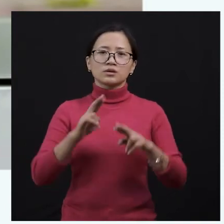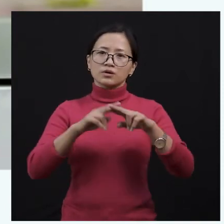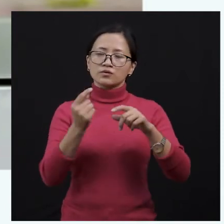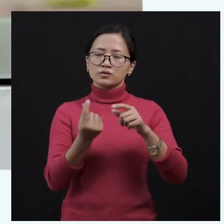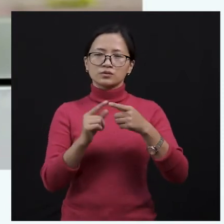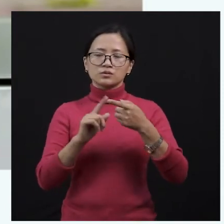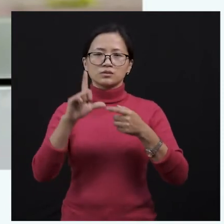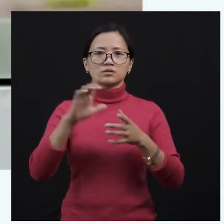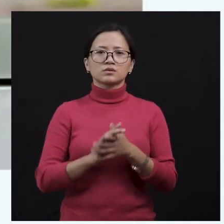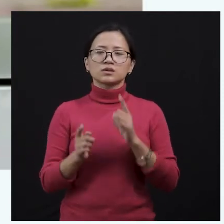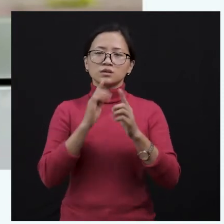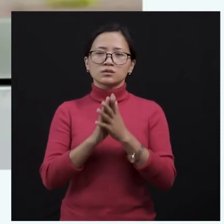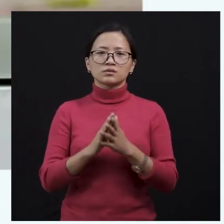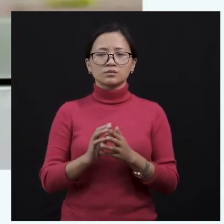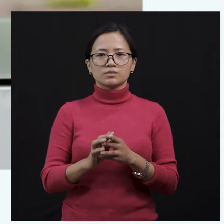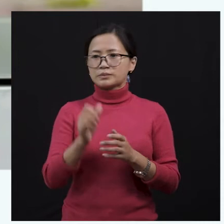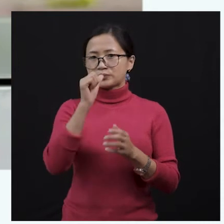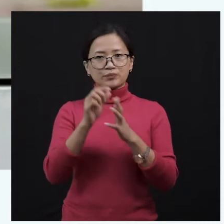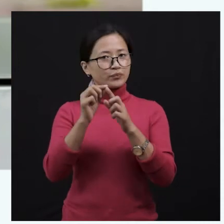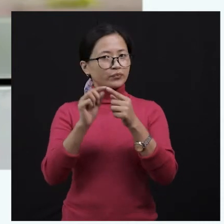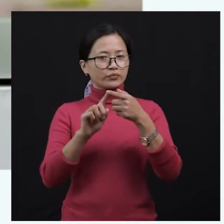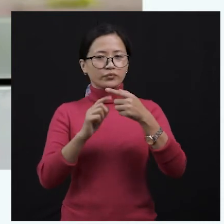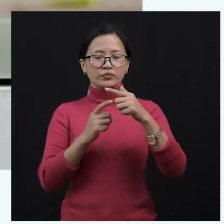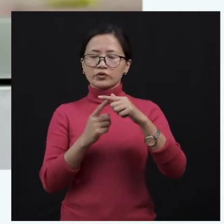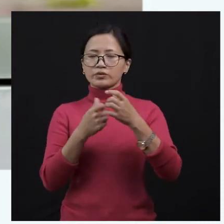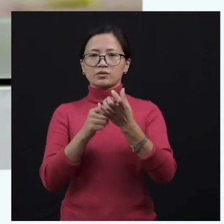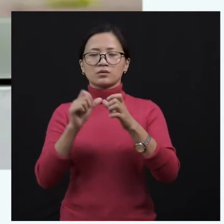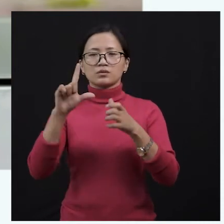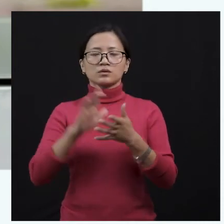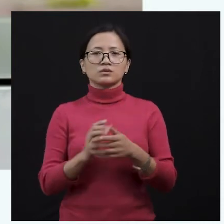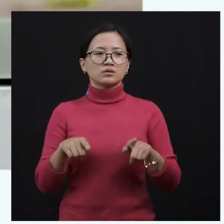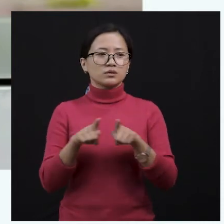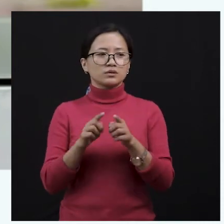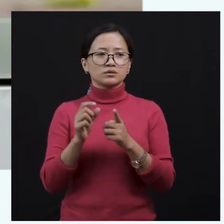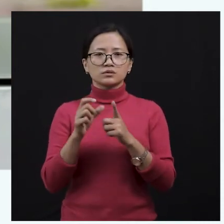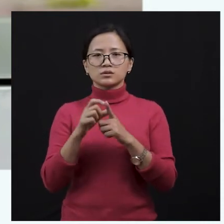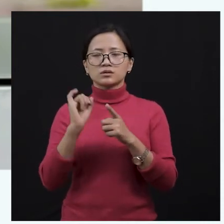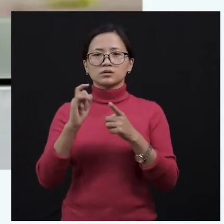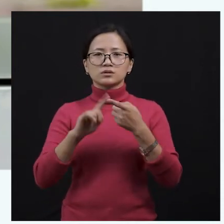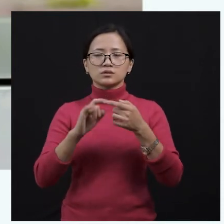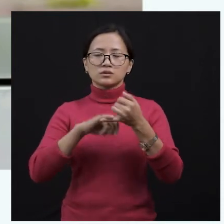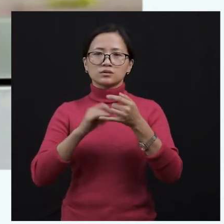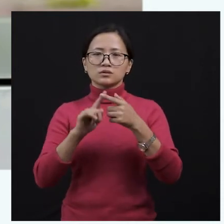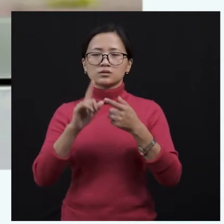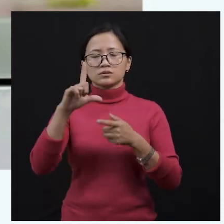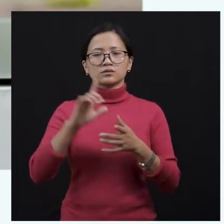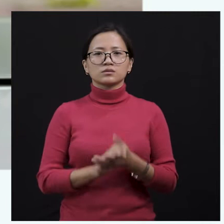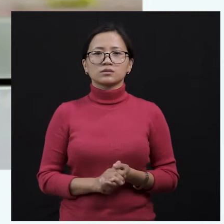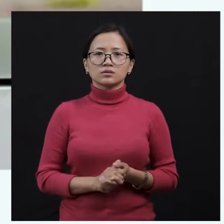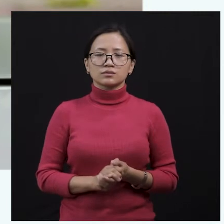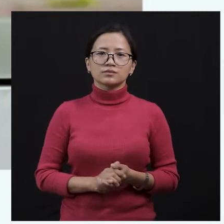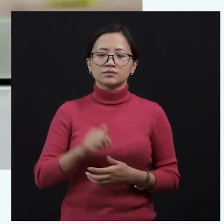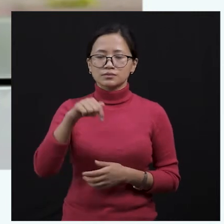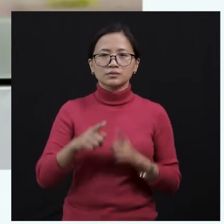discussed importance of petrol and diesel, which is a liquid fuel. Now students,